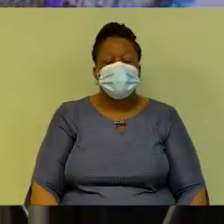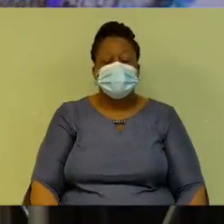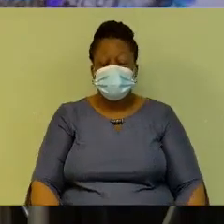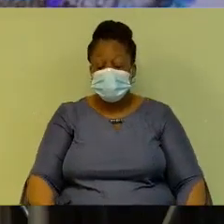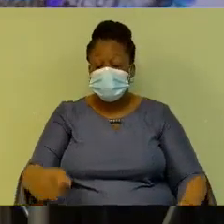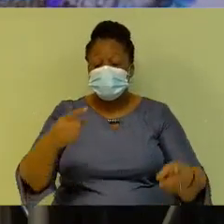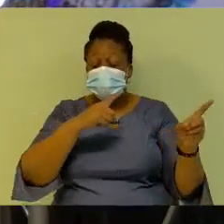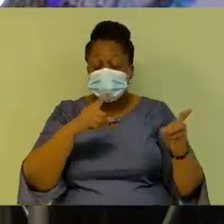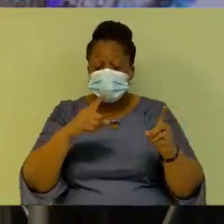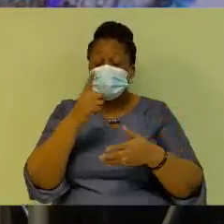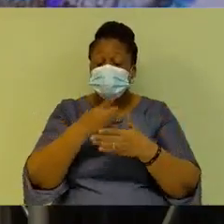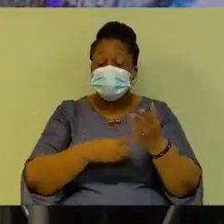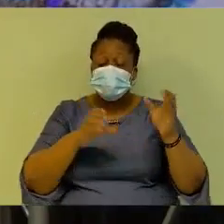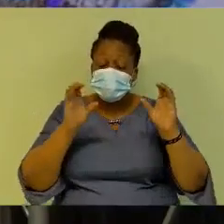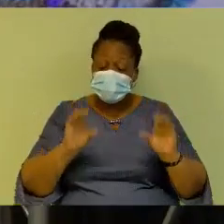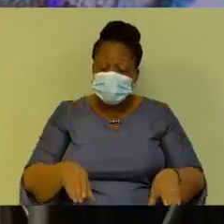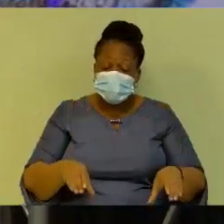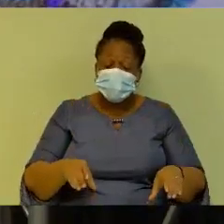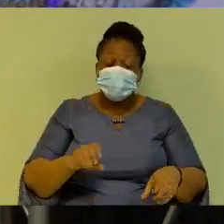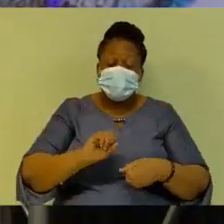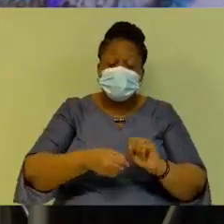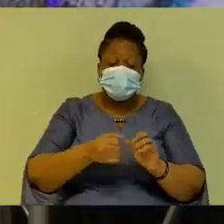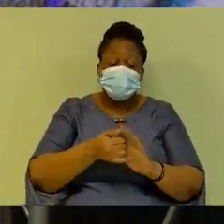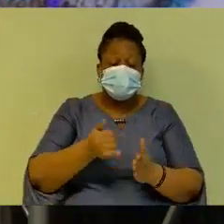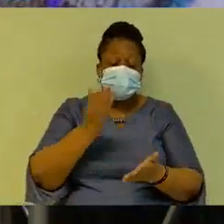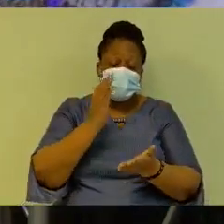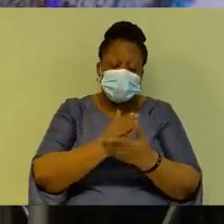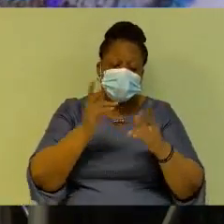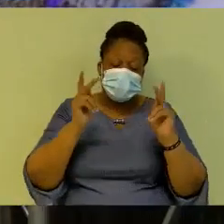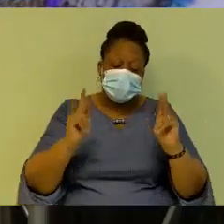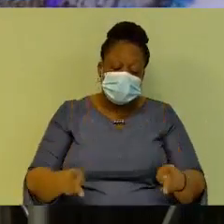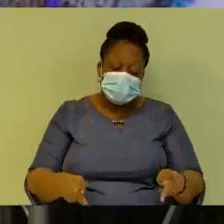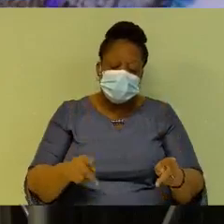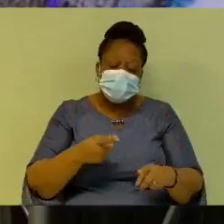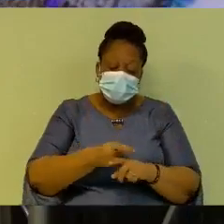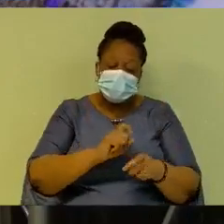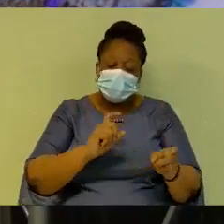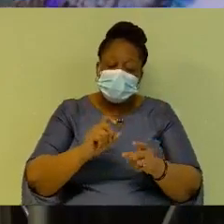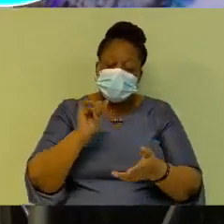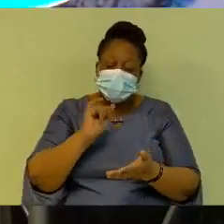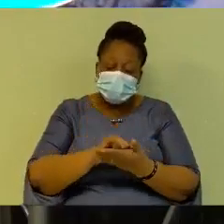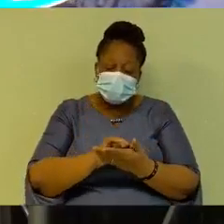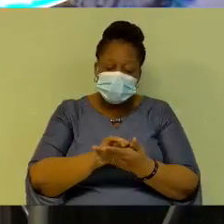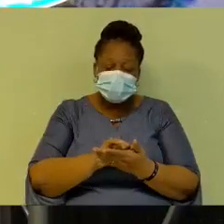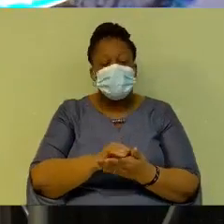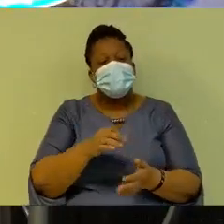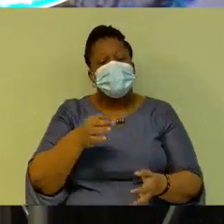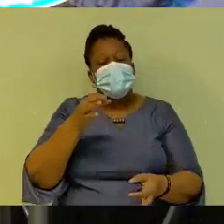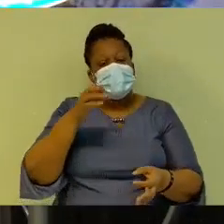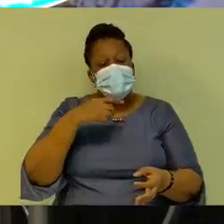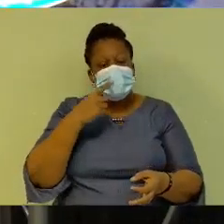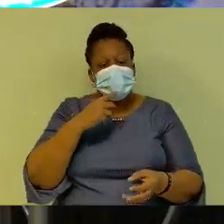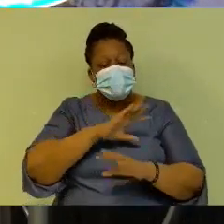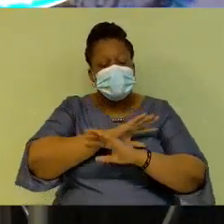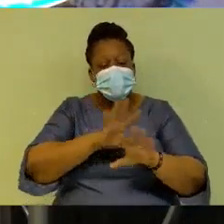to deter such actions. Measures could include restricting the wearing of hoodies,